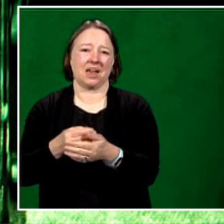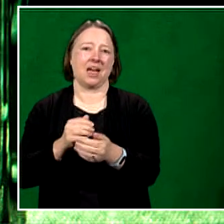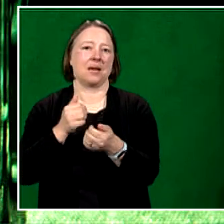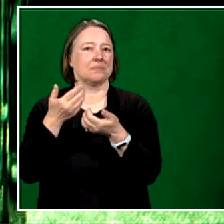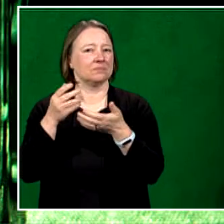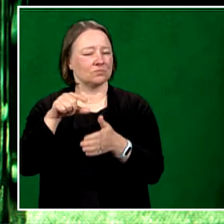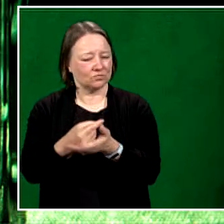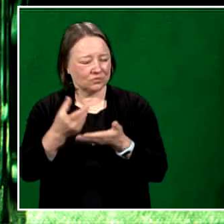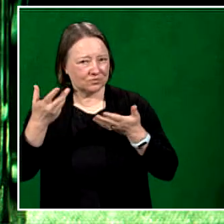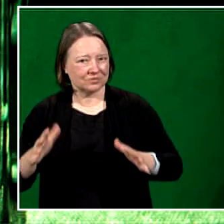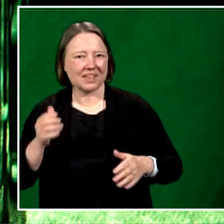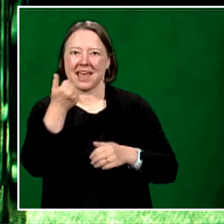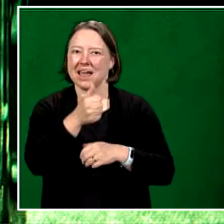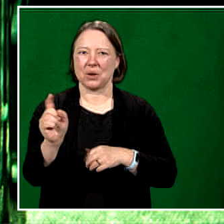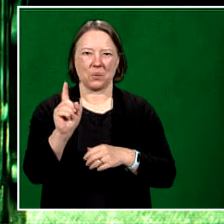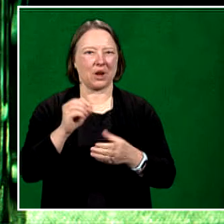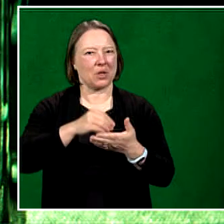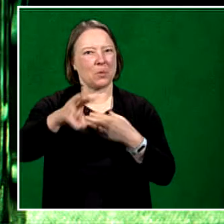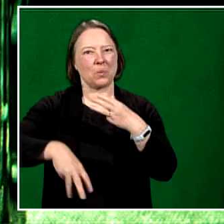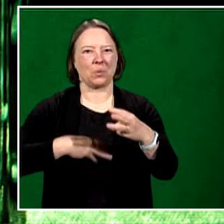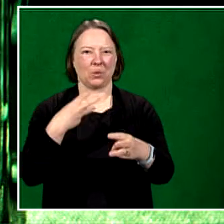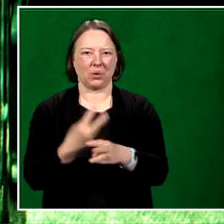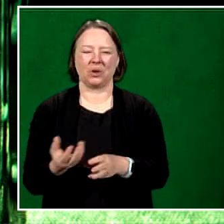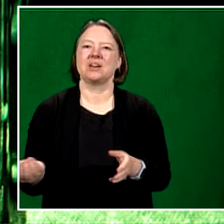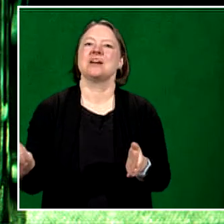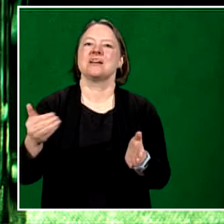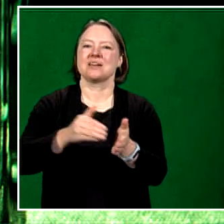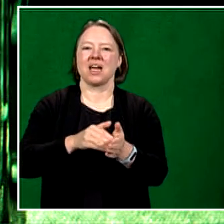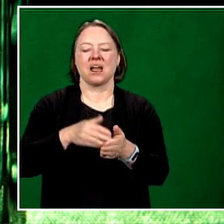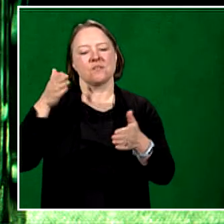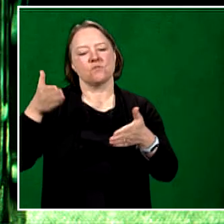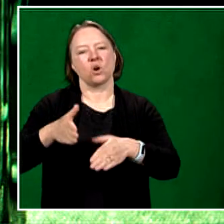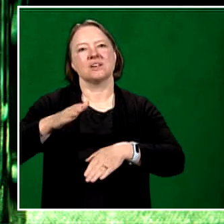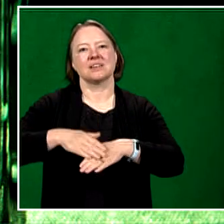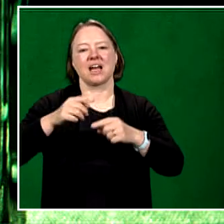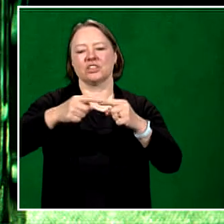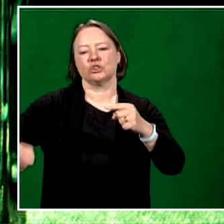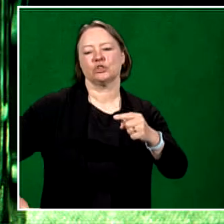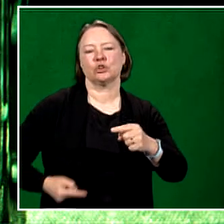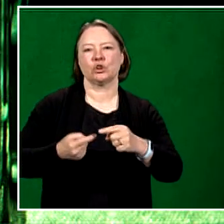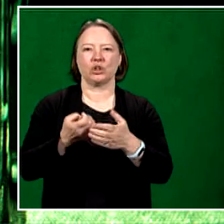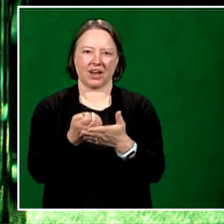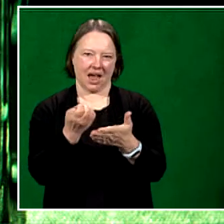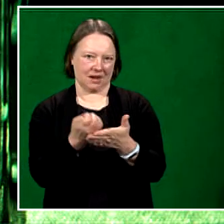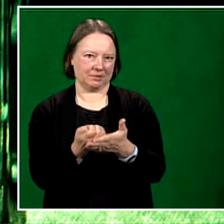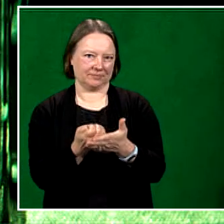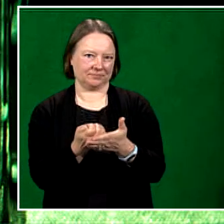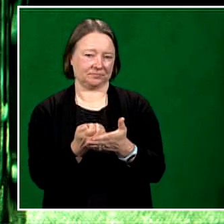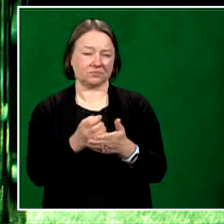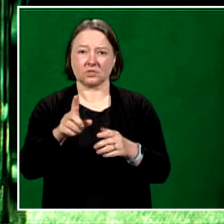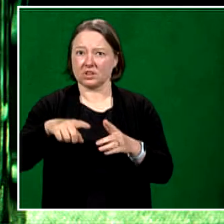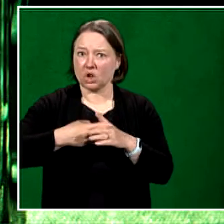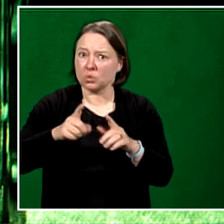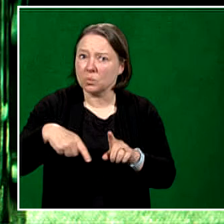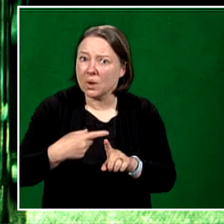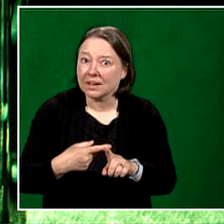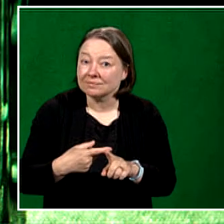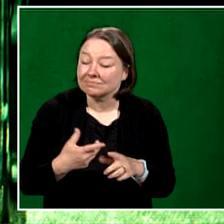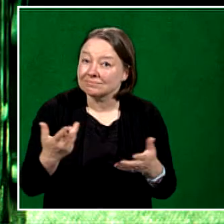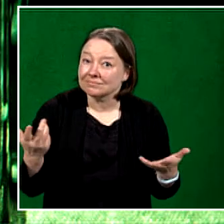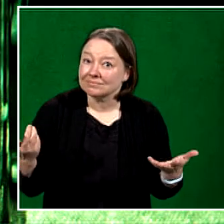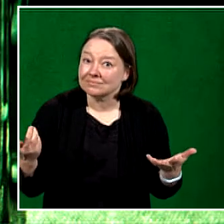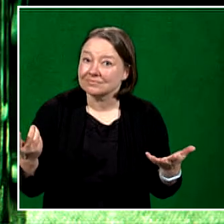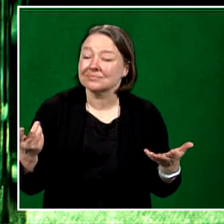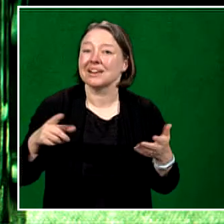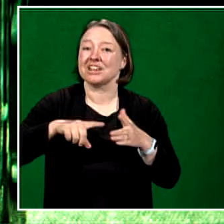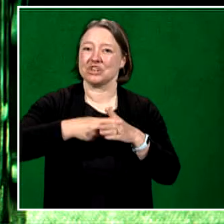from anywhere in the world, and will again be focused on circular economy. And when does it start? Well,